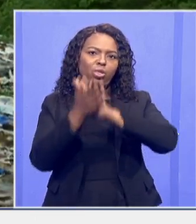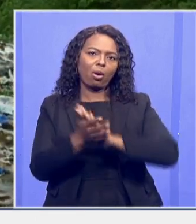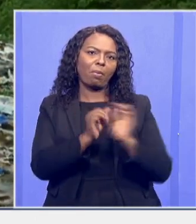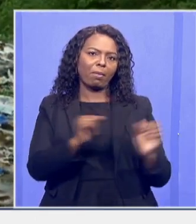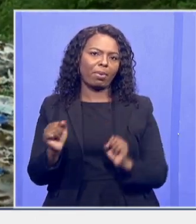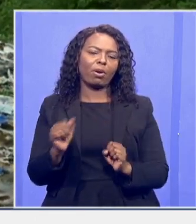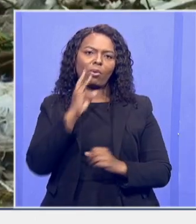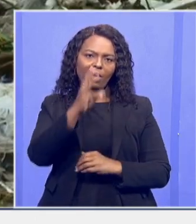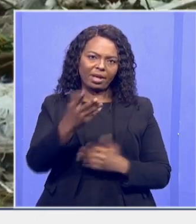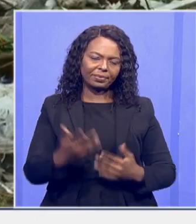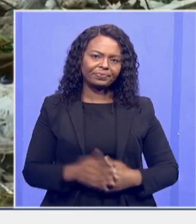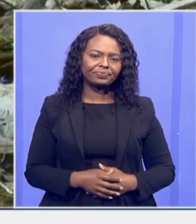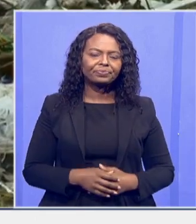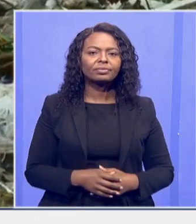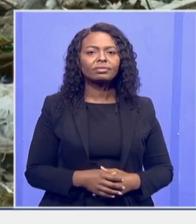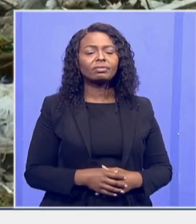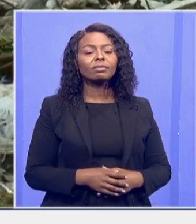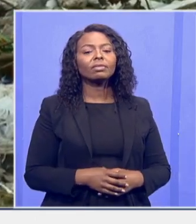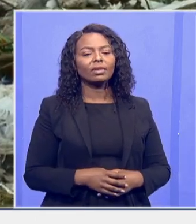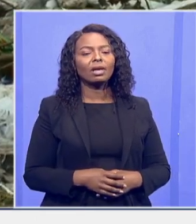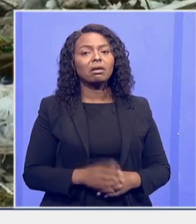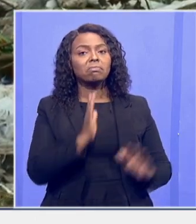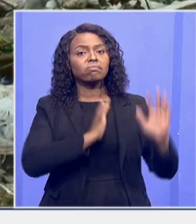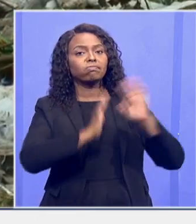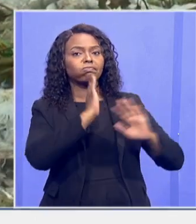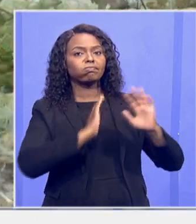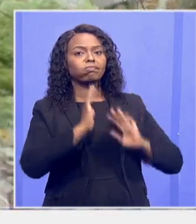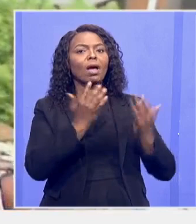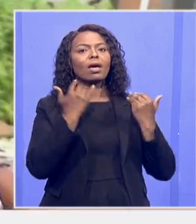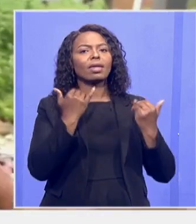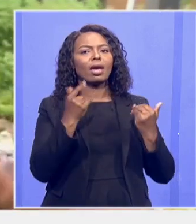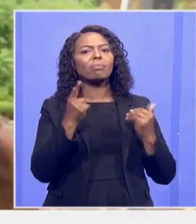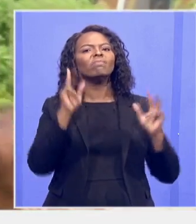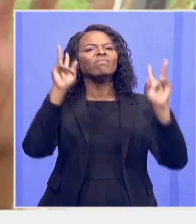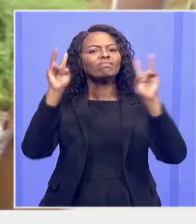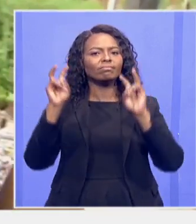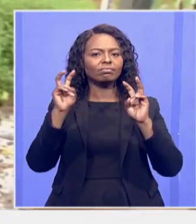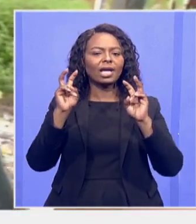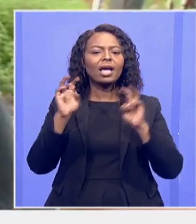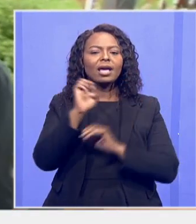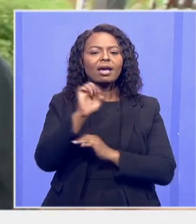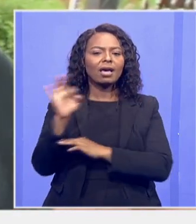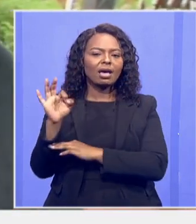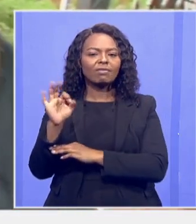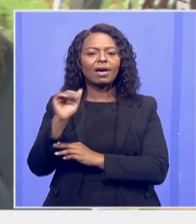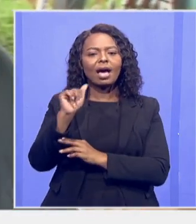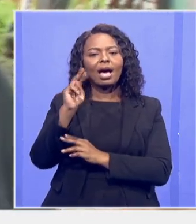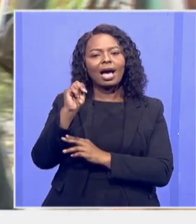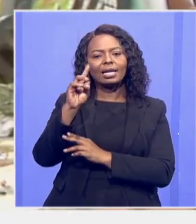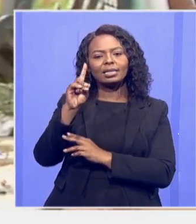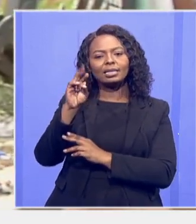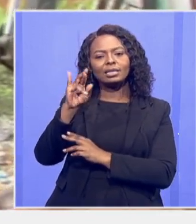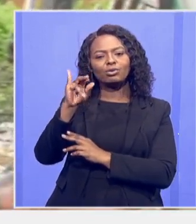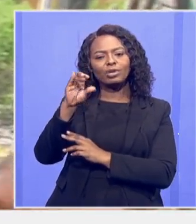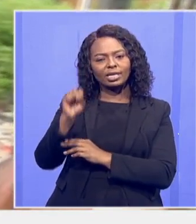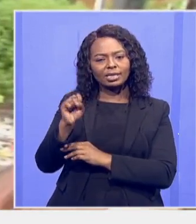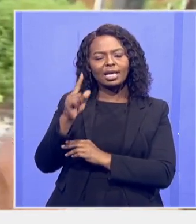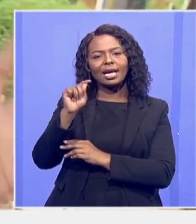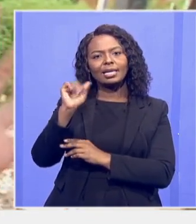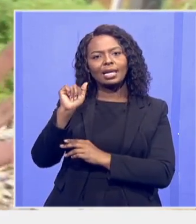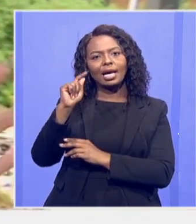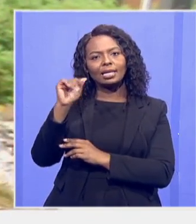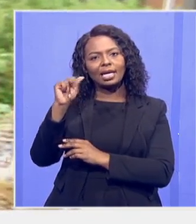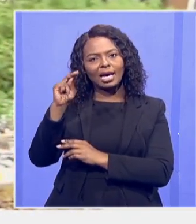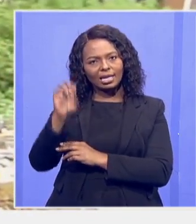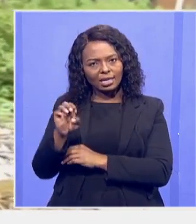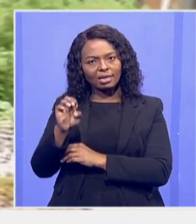Mr. Sinao Tambo, just giving us a preview ahead of the EFF's Andries Tatane cleanup campaign launch. I'm just going to step out of frame